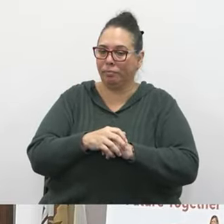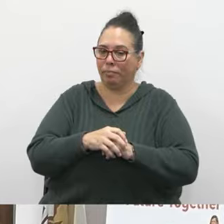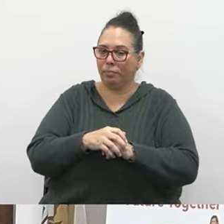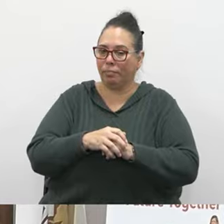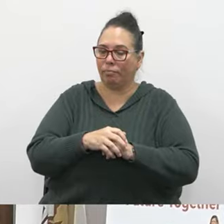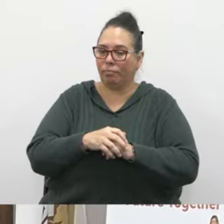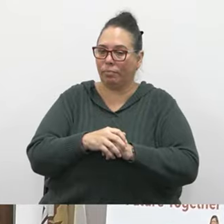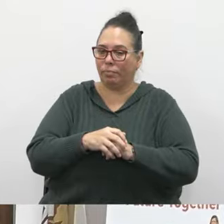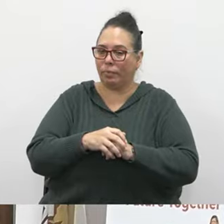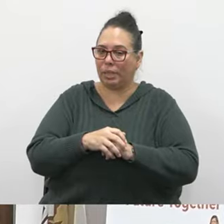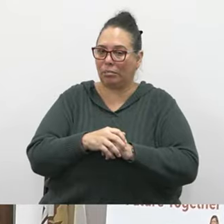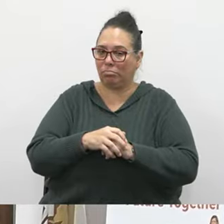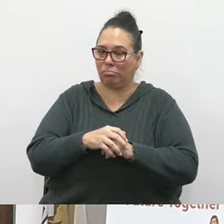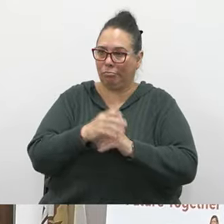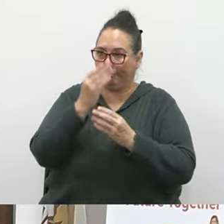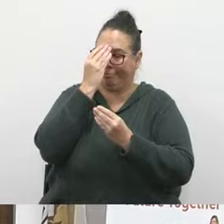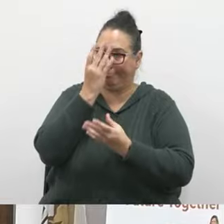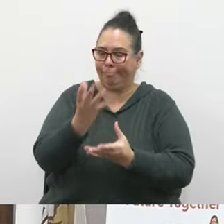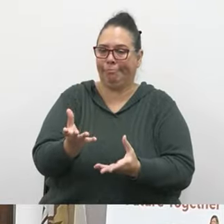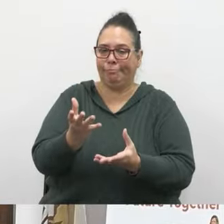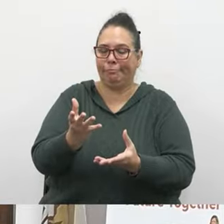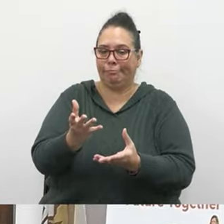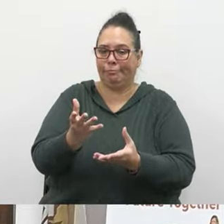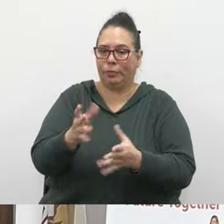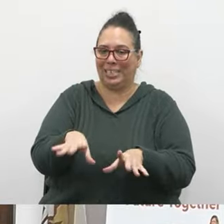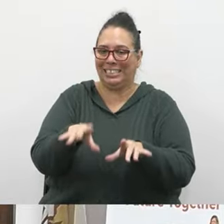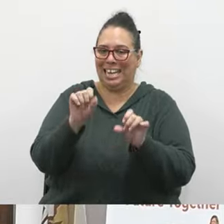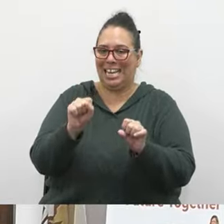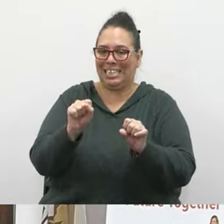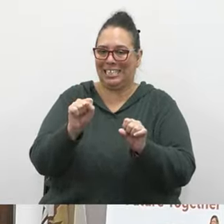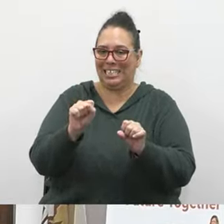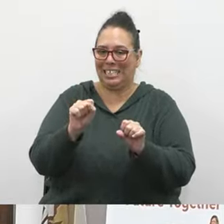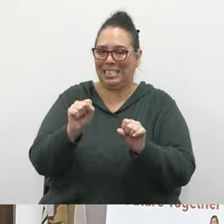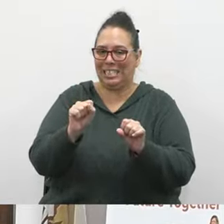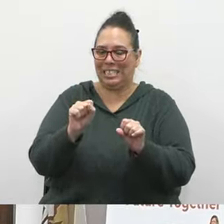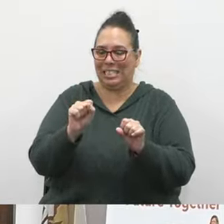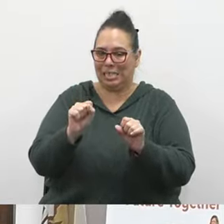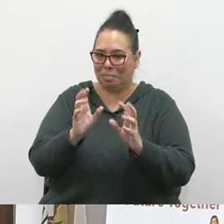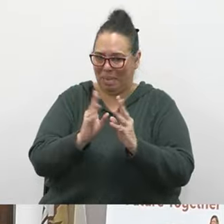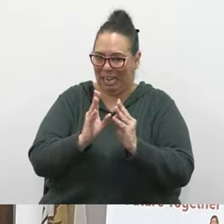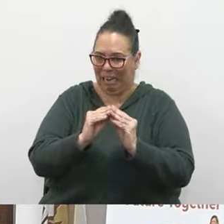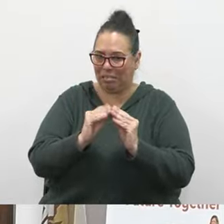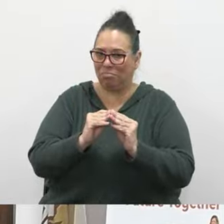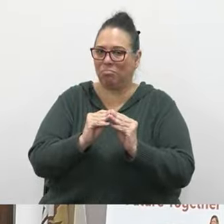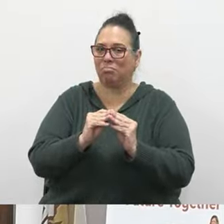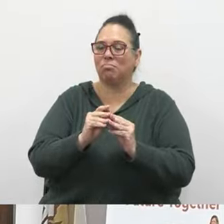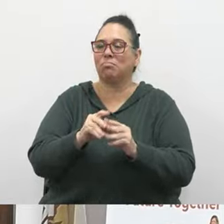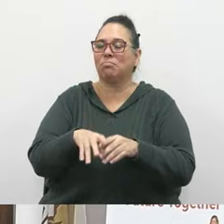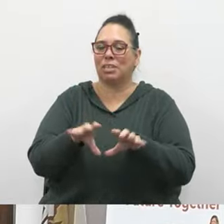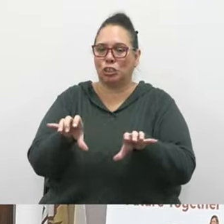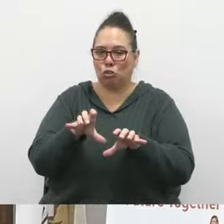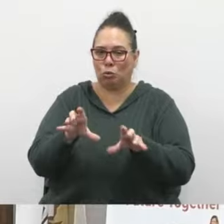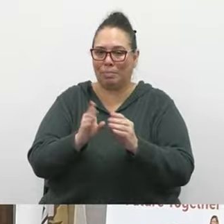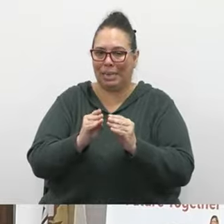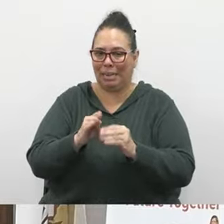is very devoted to what it takes to get a meeting put together and then held. So that's my